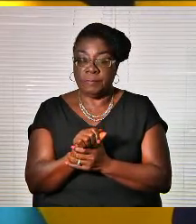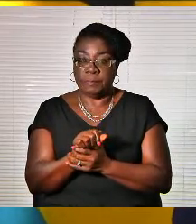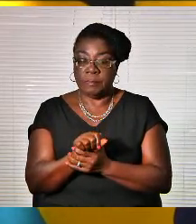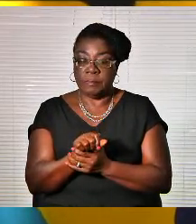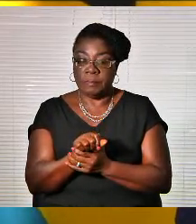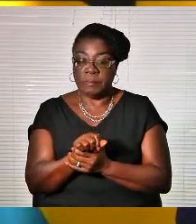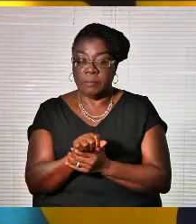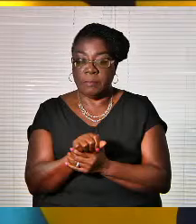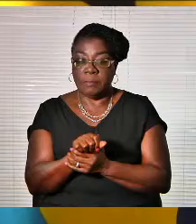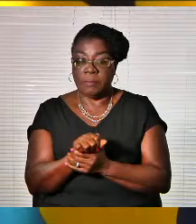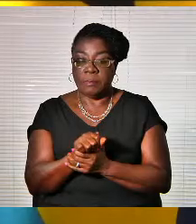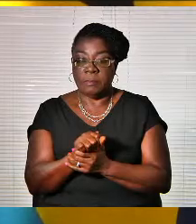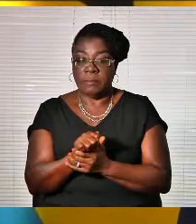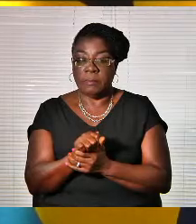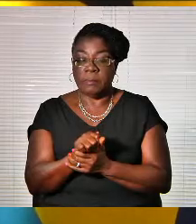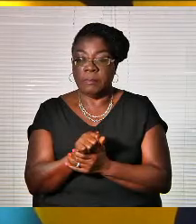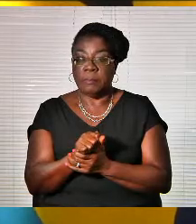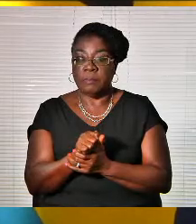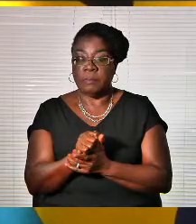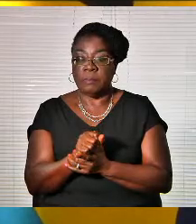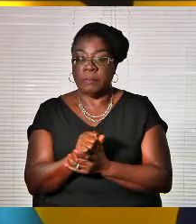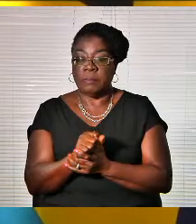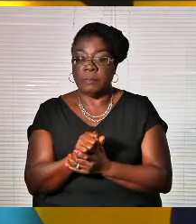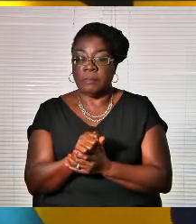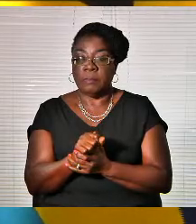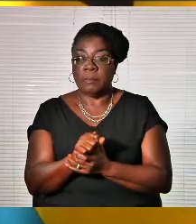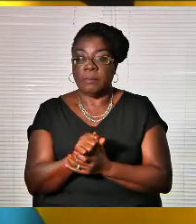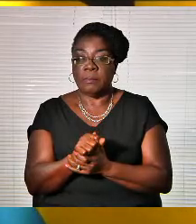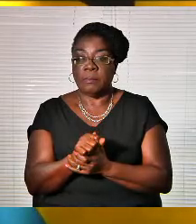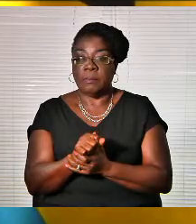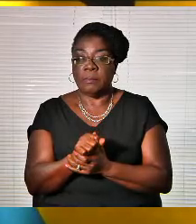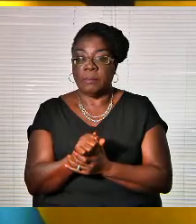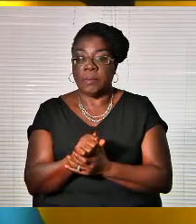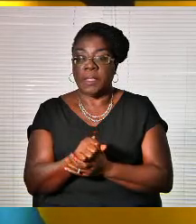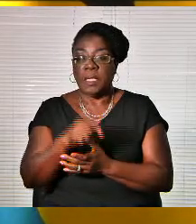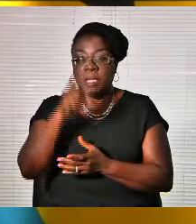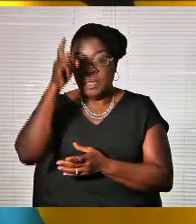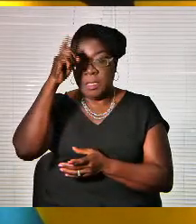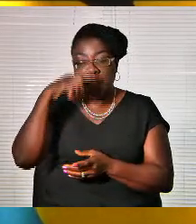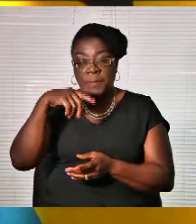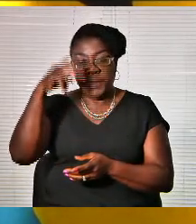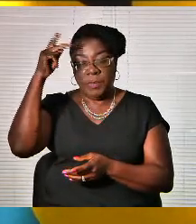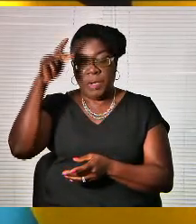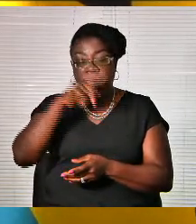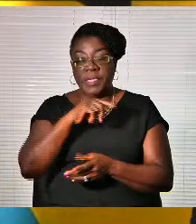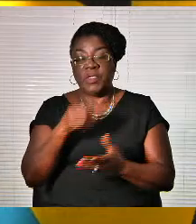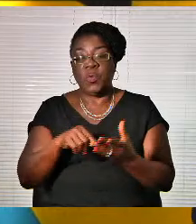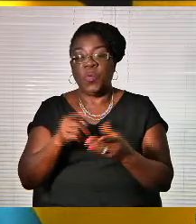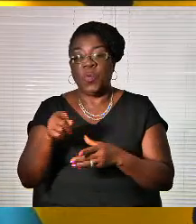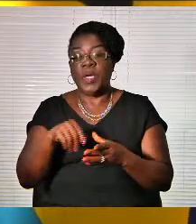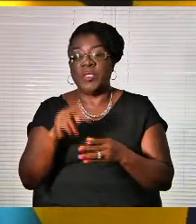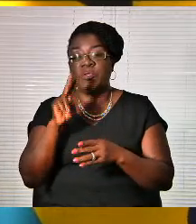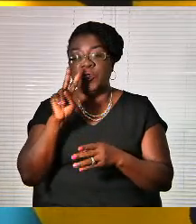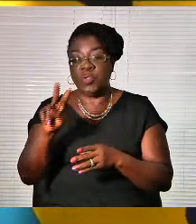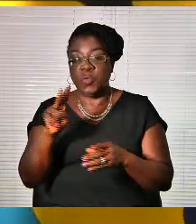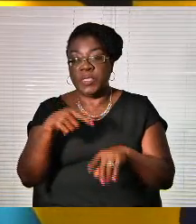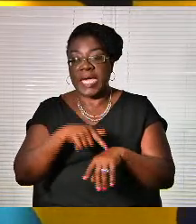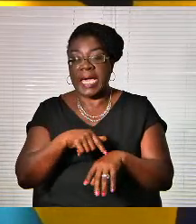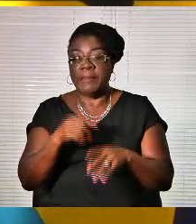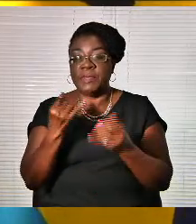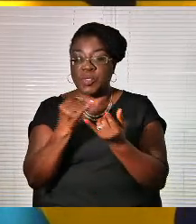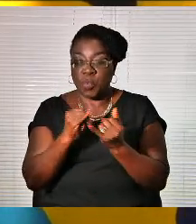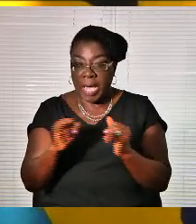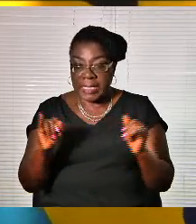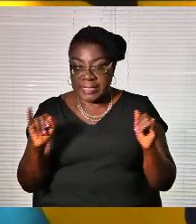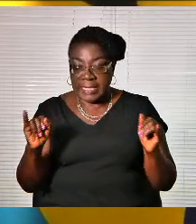days. And there's another one of my colleagues, the Deputy Prime Minister, who went through actually 2 sets of